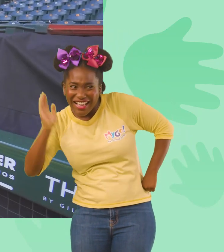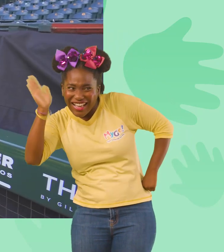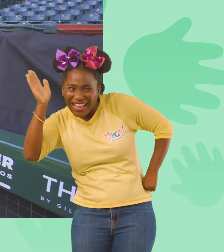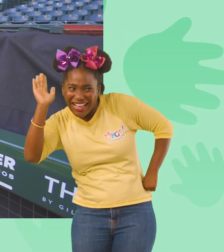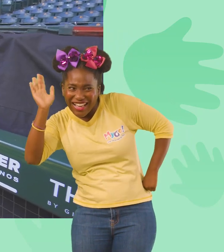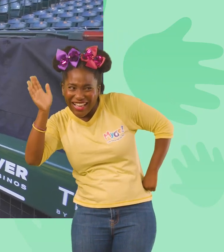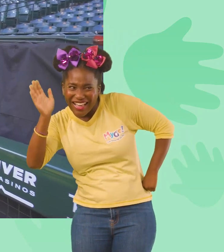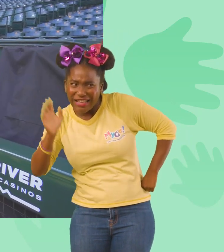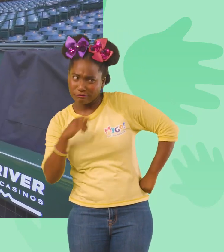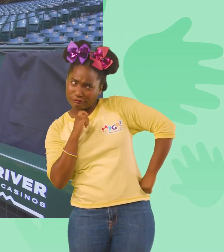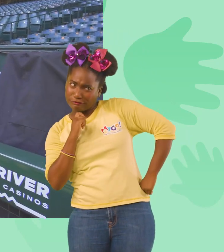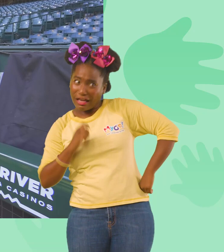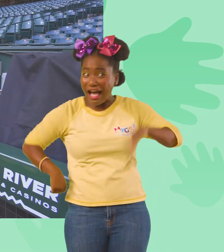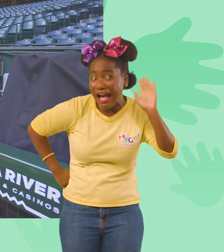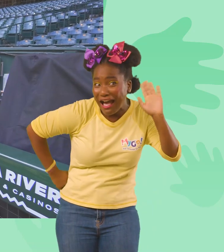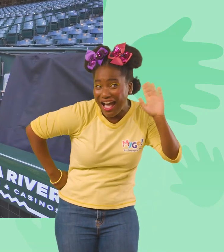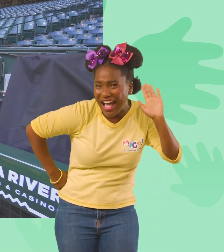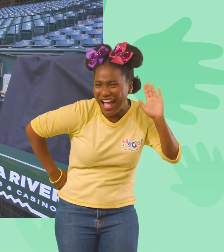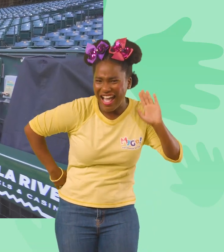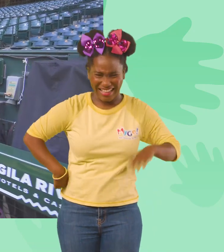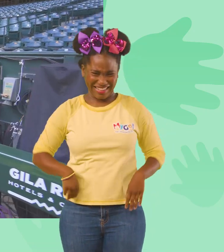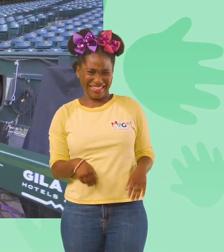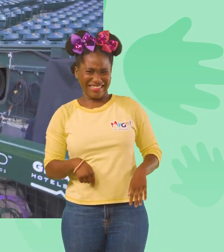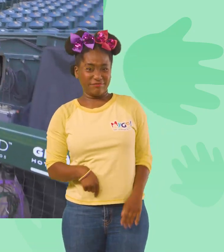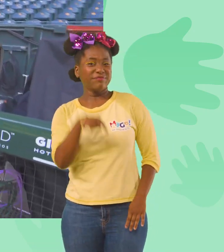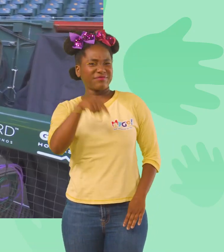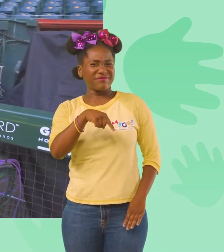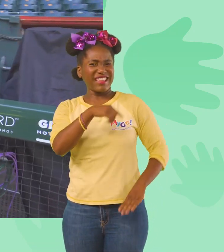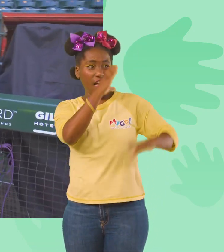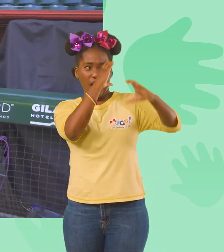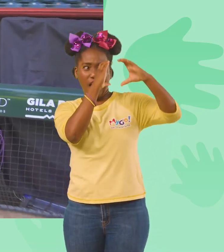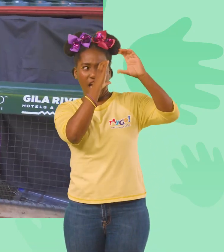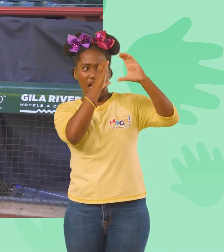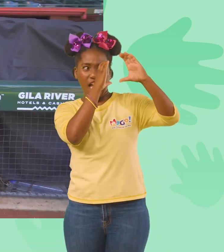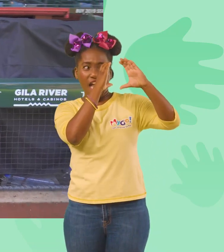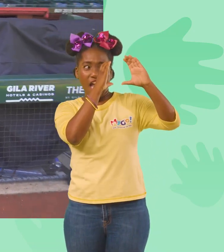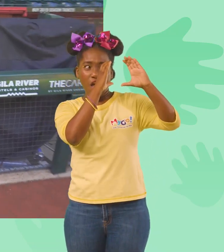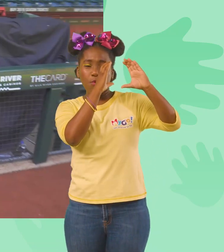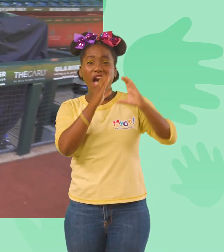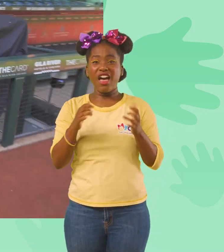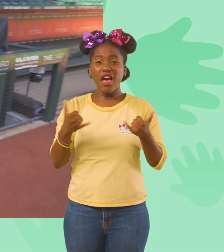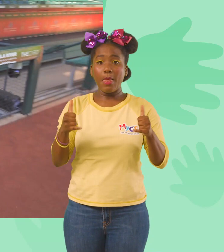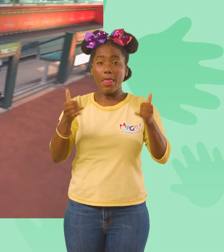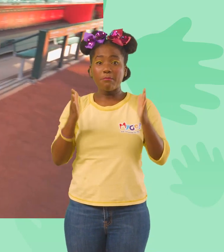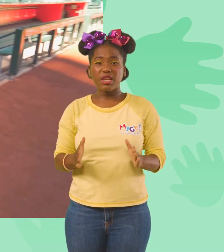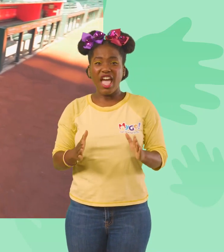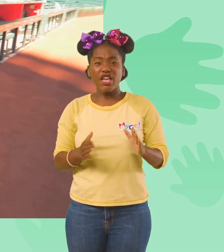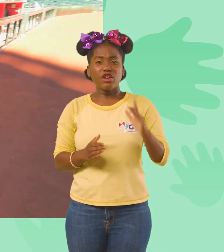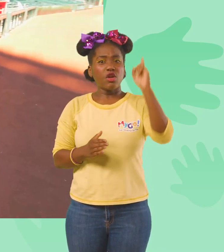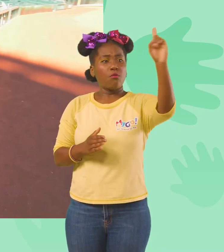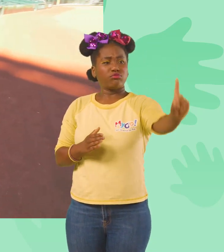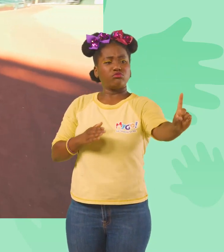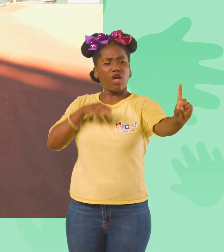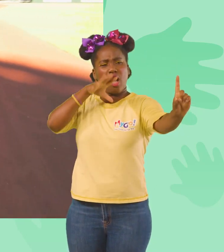Hello? Hello? This camera is used to be able to see all the players really far